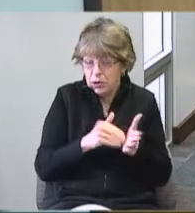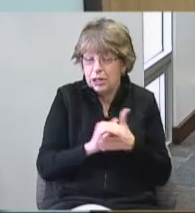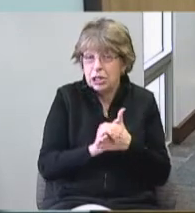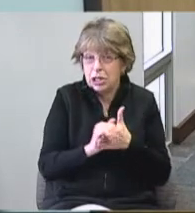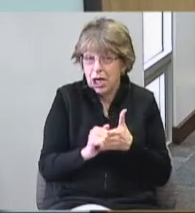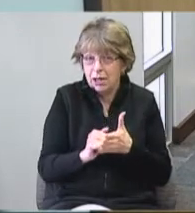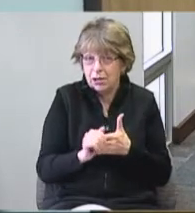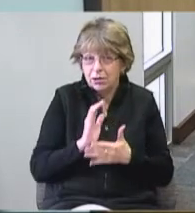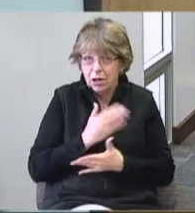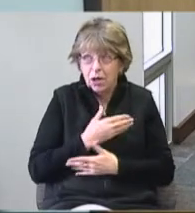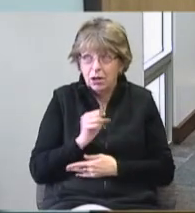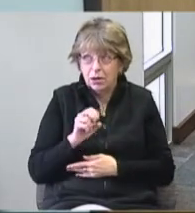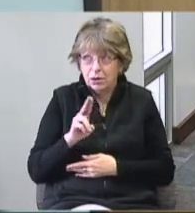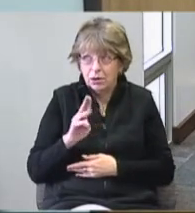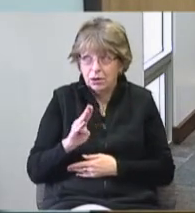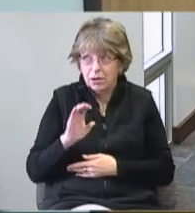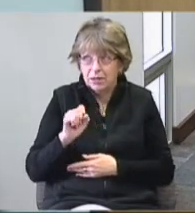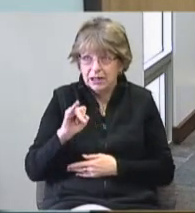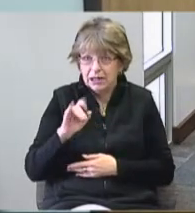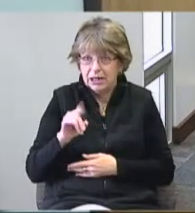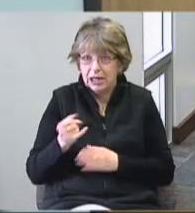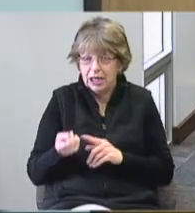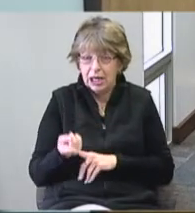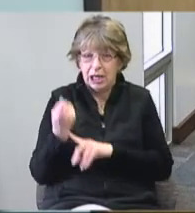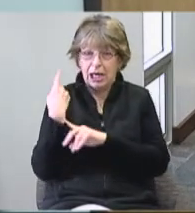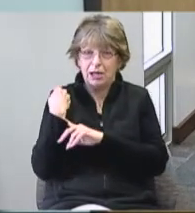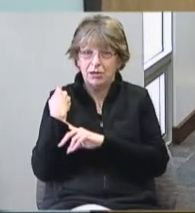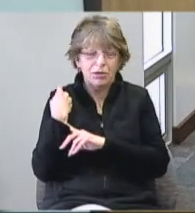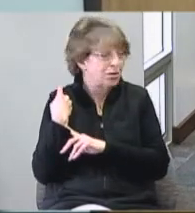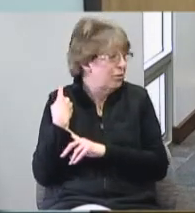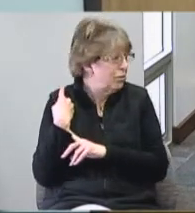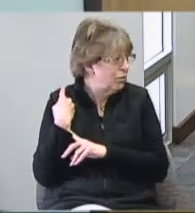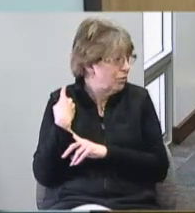Our subsidy last year was 49,